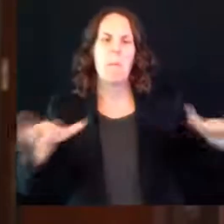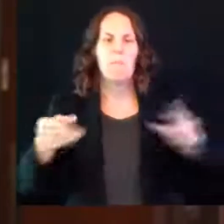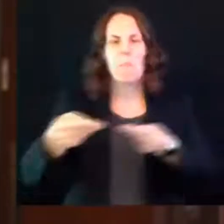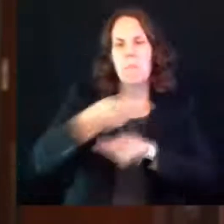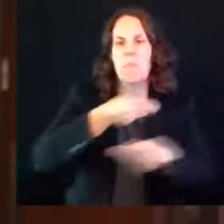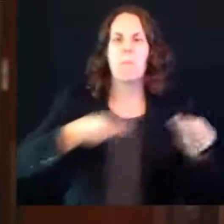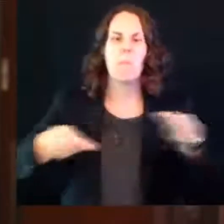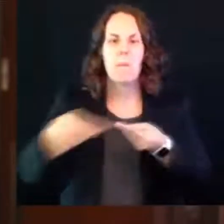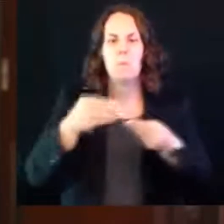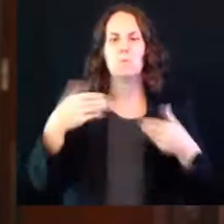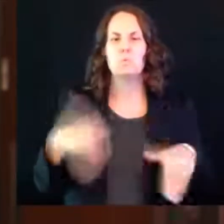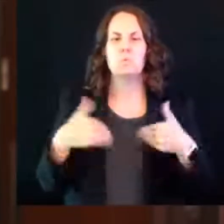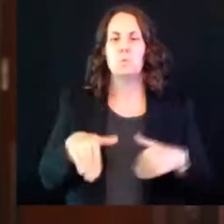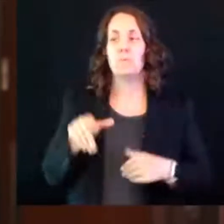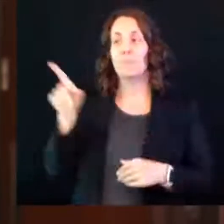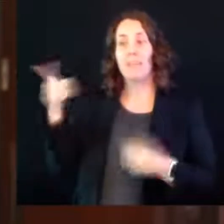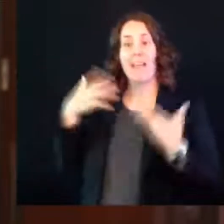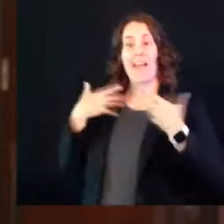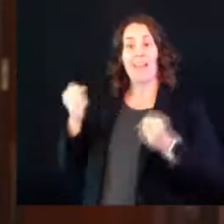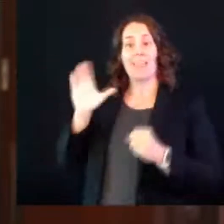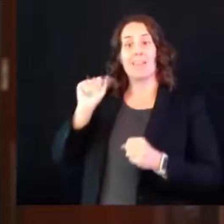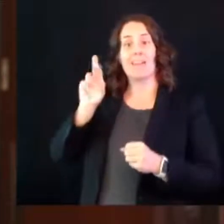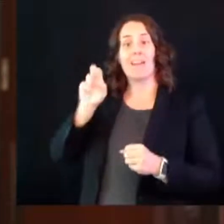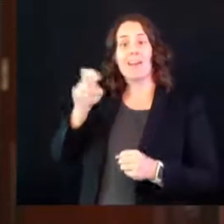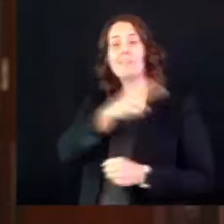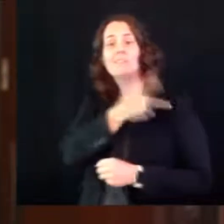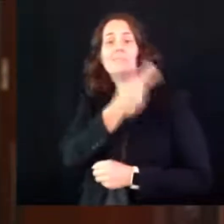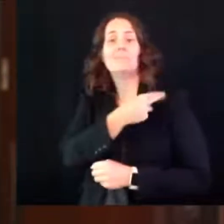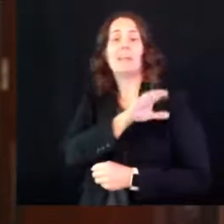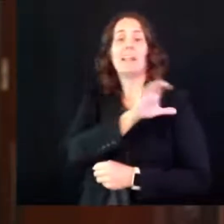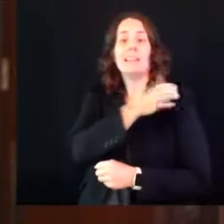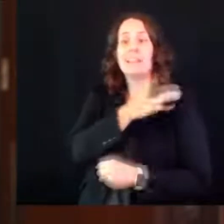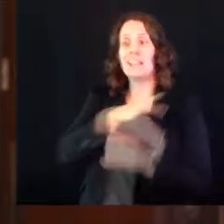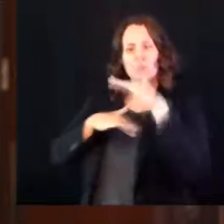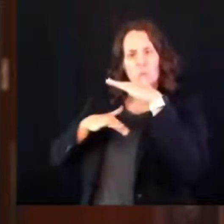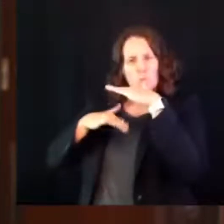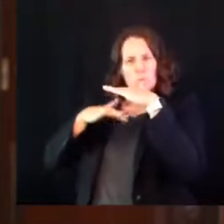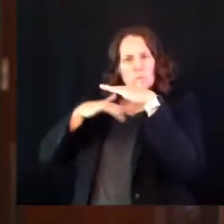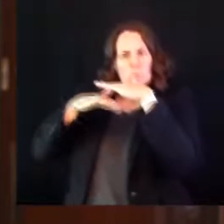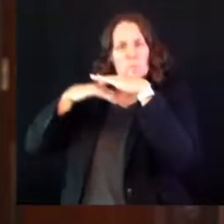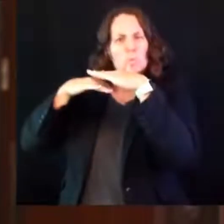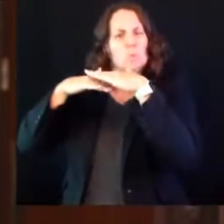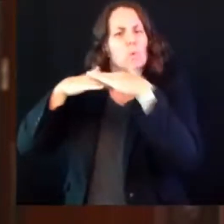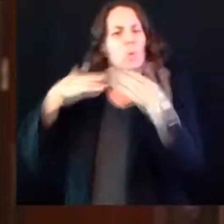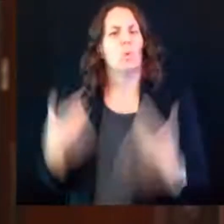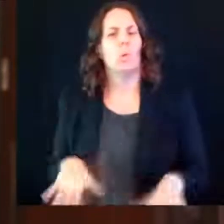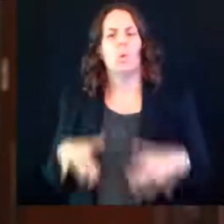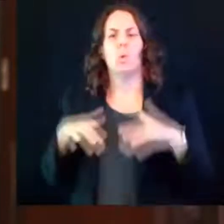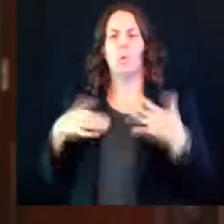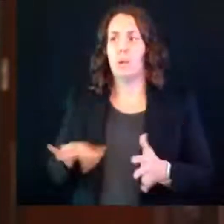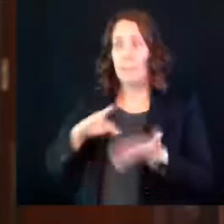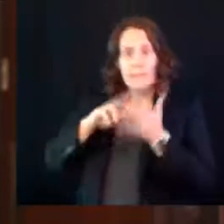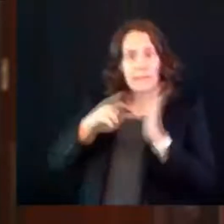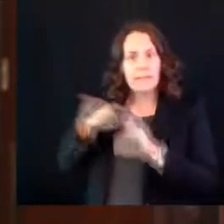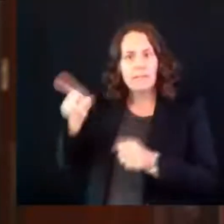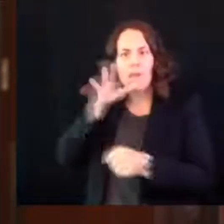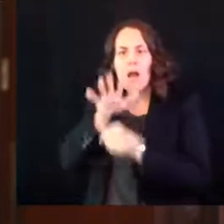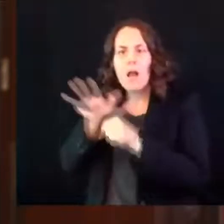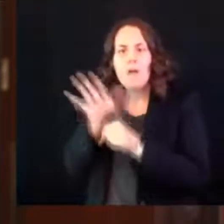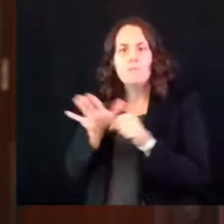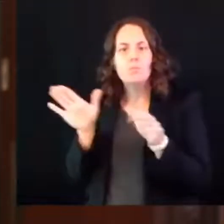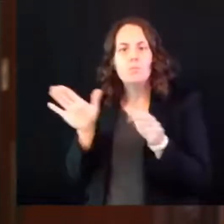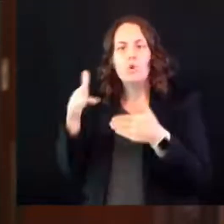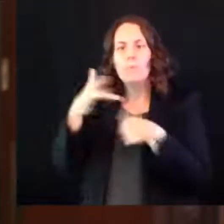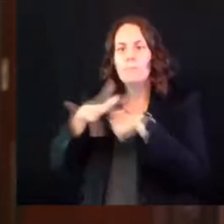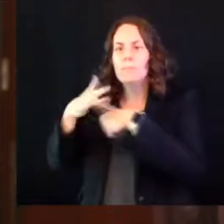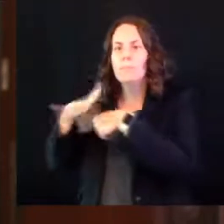no room at the inn, and that inn is your local hospital, that's a problem for everyone. Just this last weekend, more